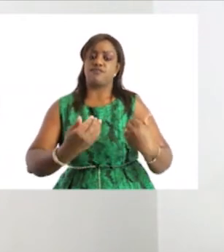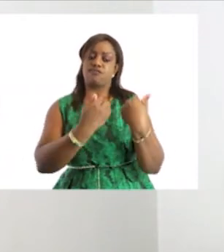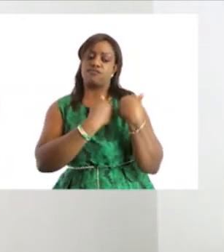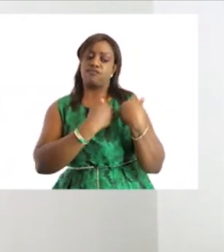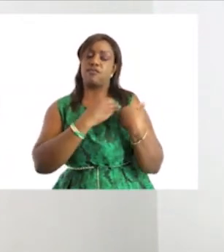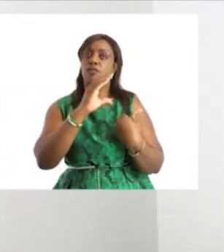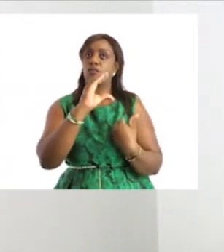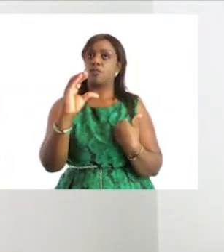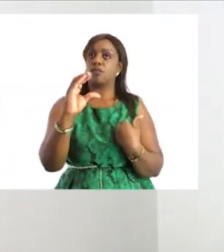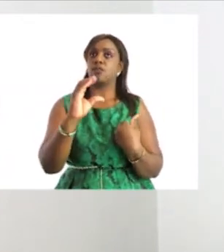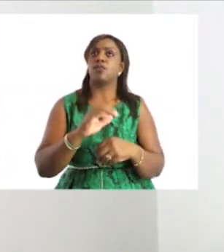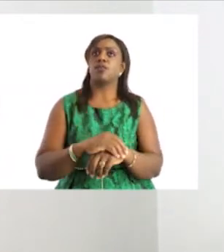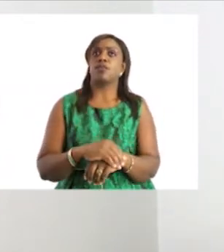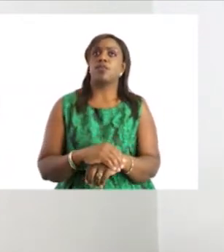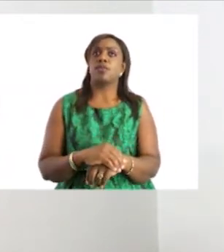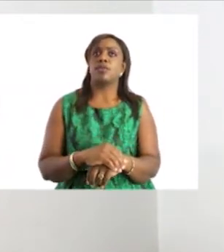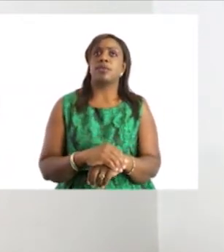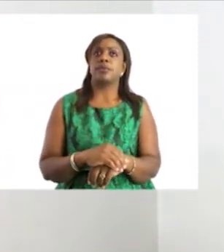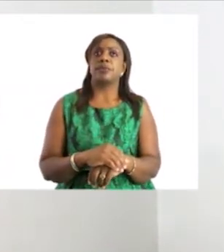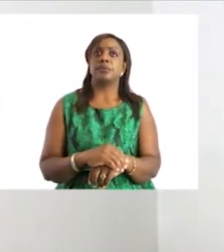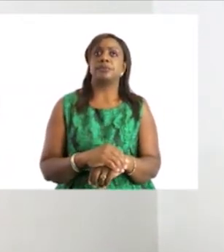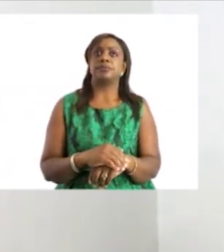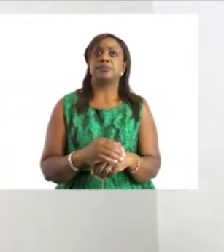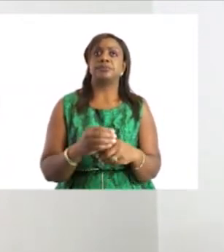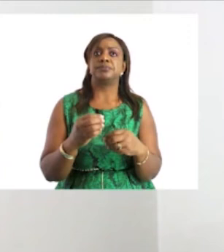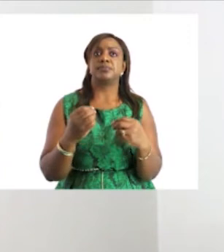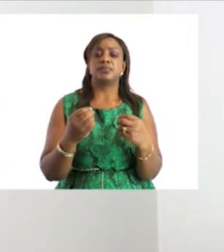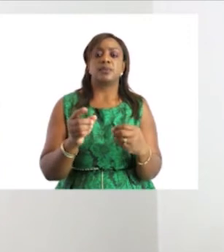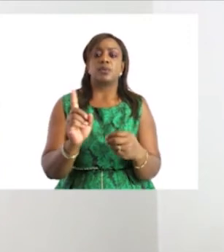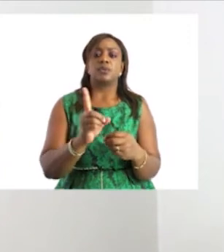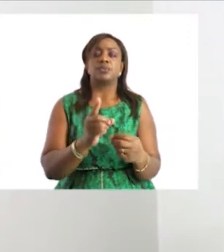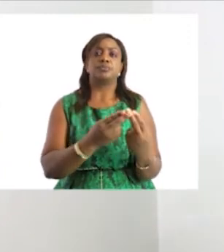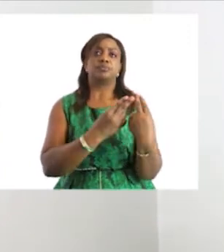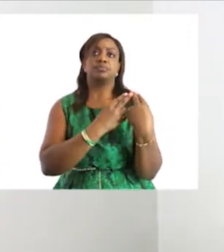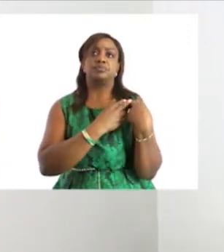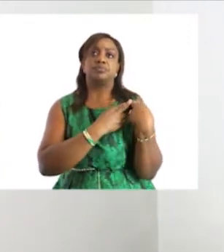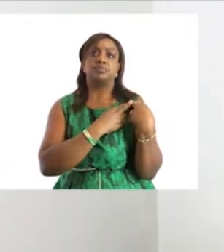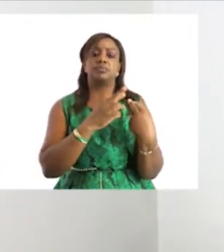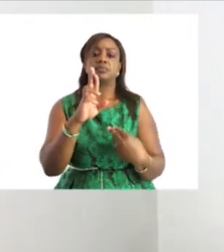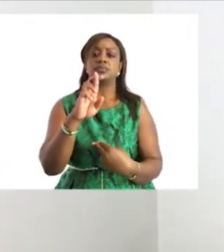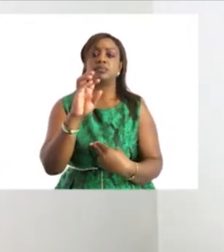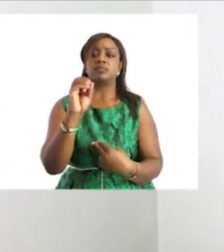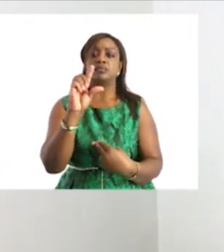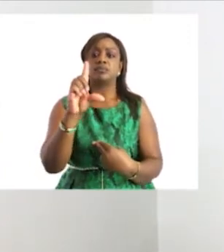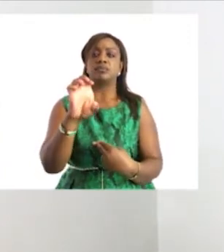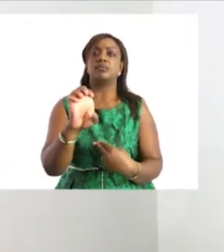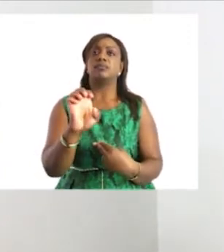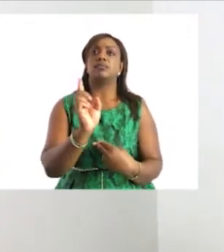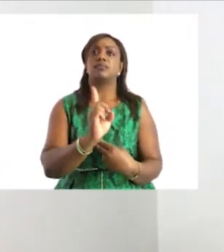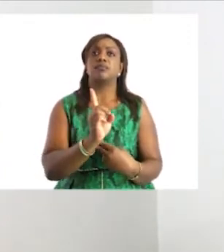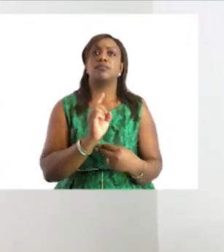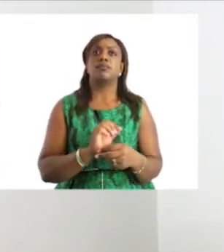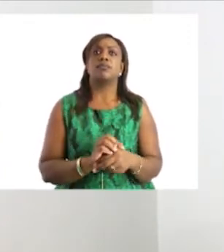the C is for care. Right. We are going to look at the roles of PHC, or the things that PHC